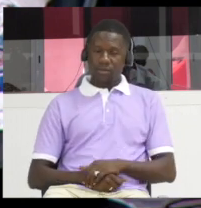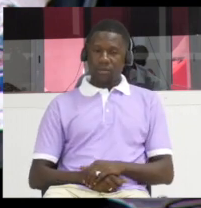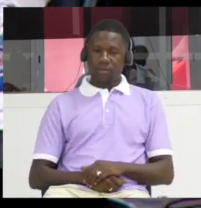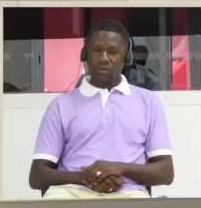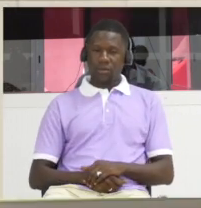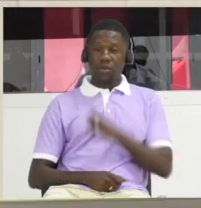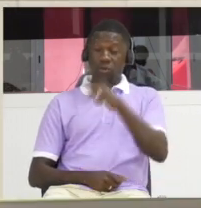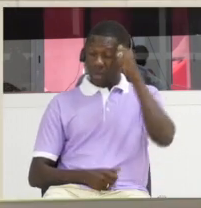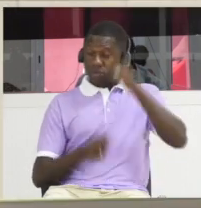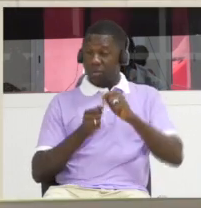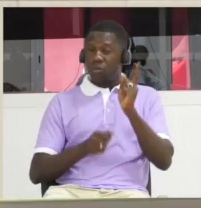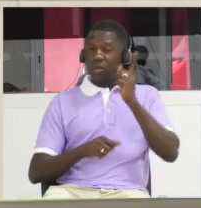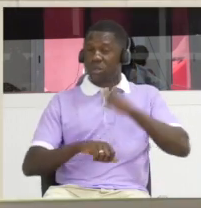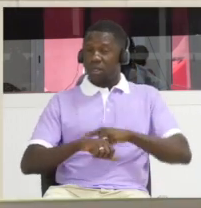occurred?